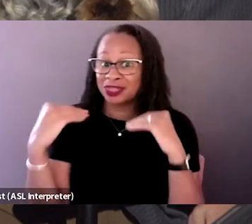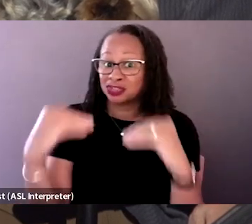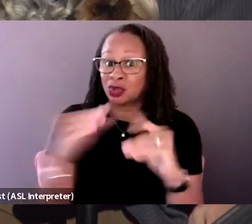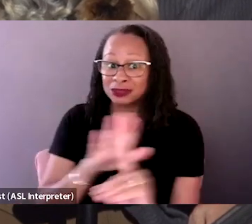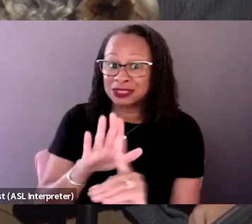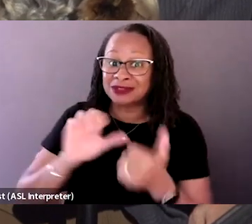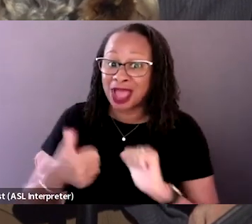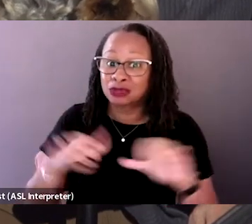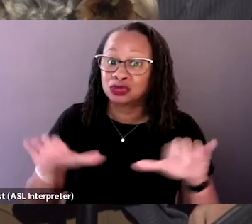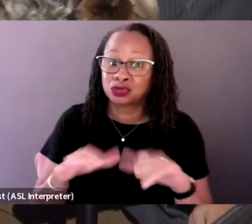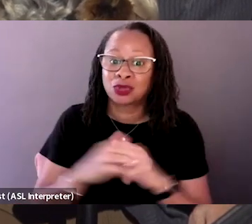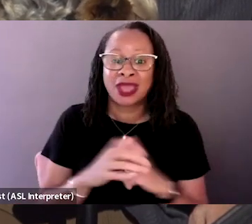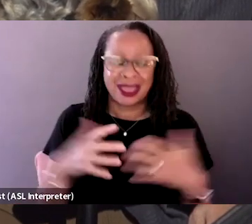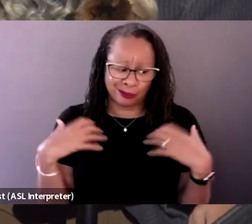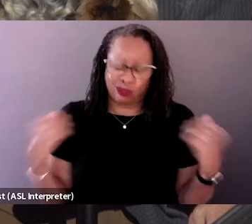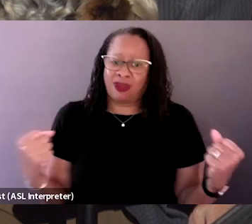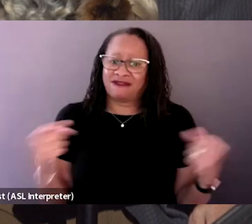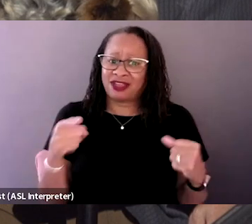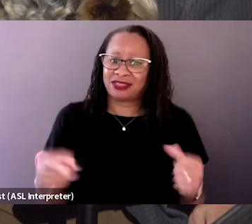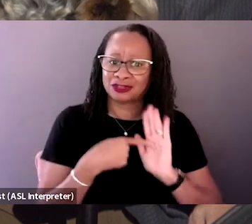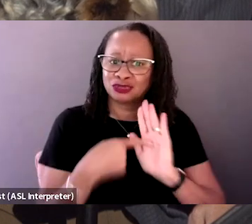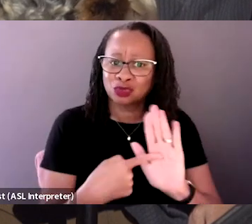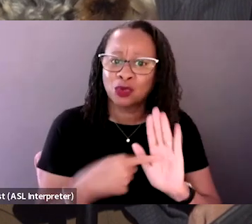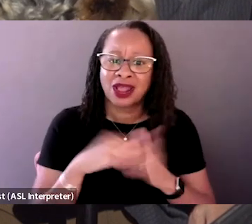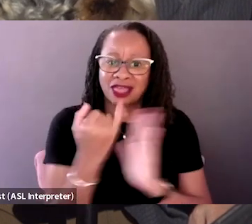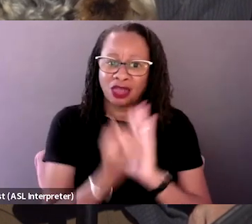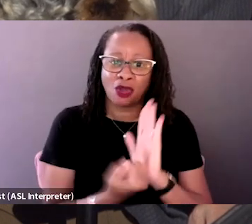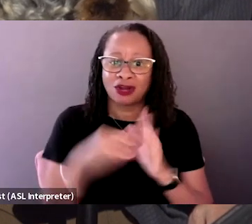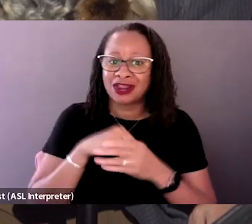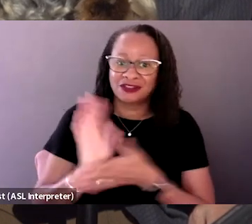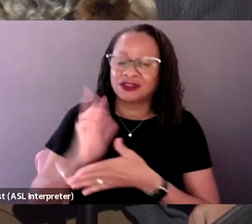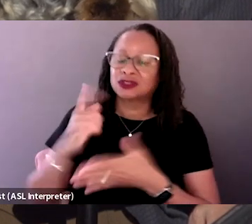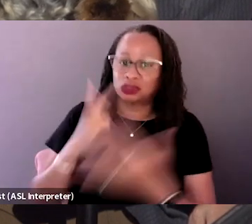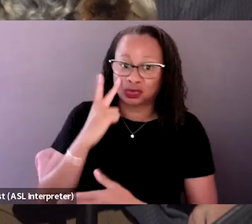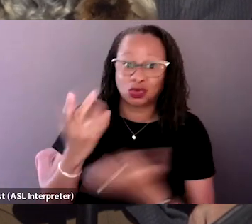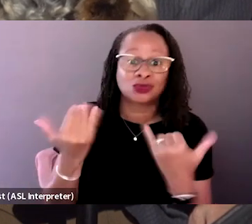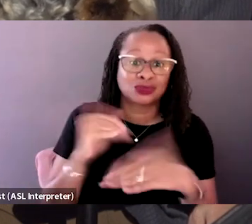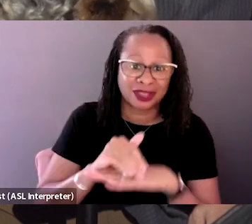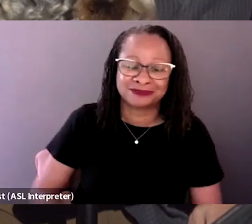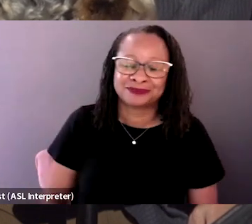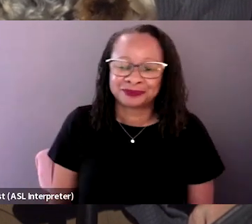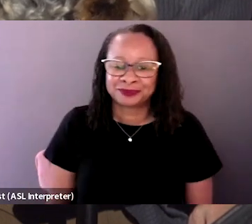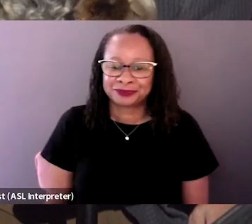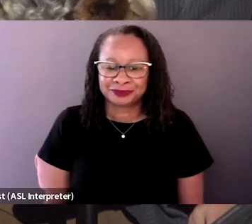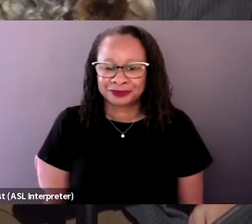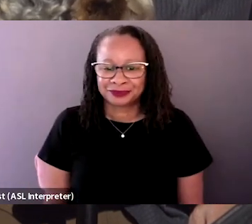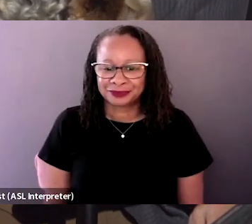And what they taught themselves how to do and the bravery that they poured into their art and into this film is what you saw